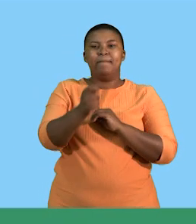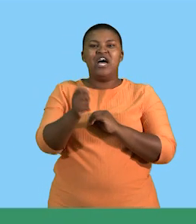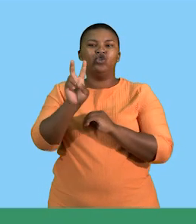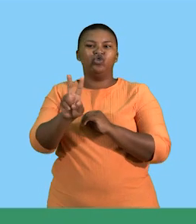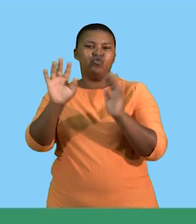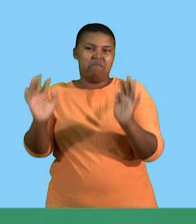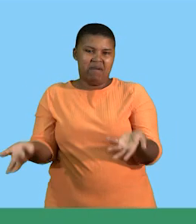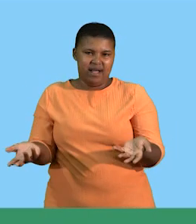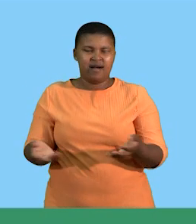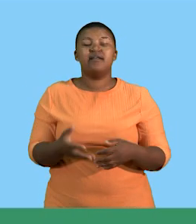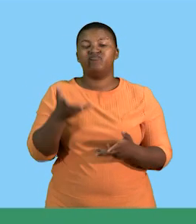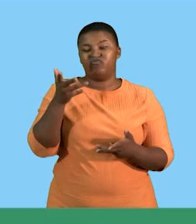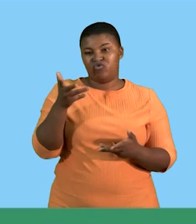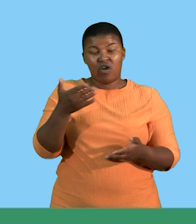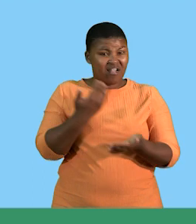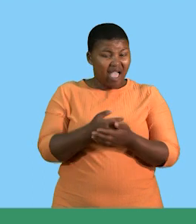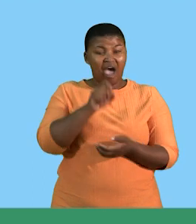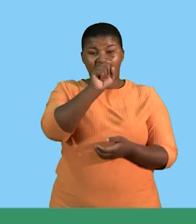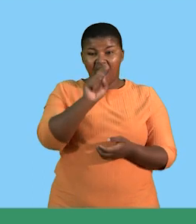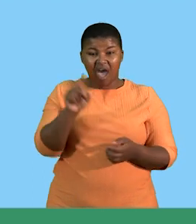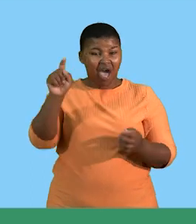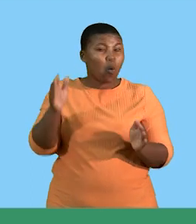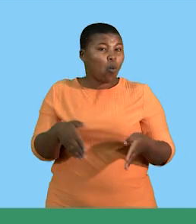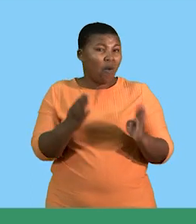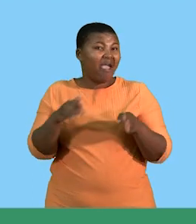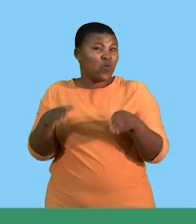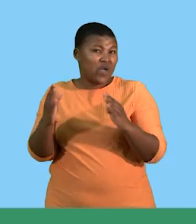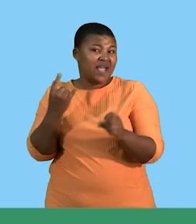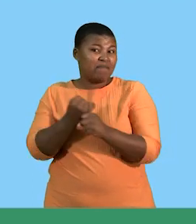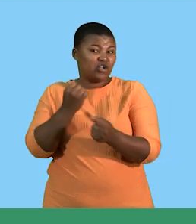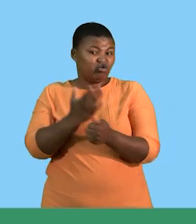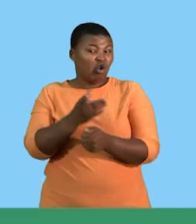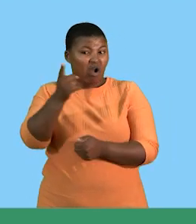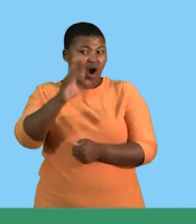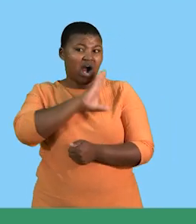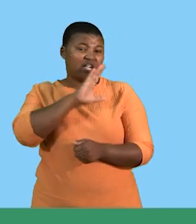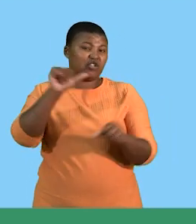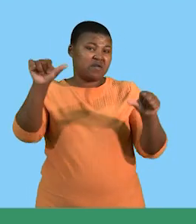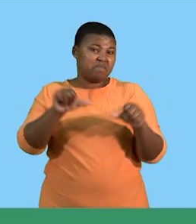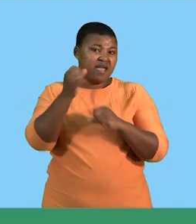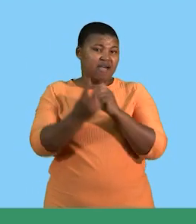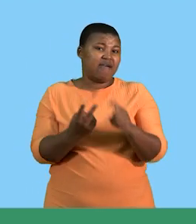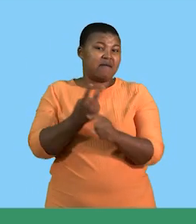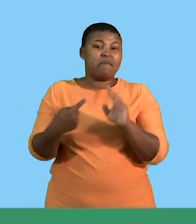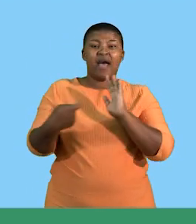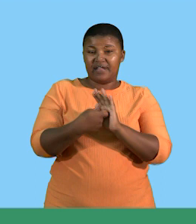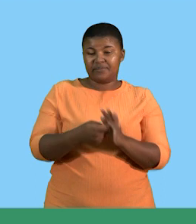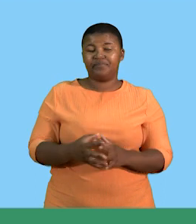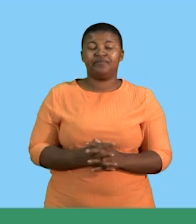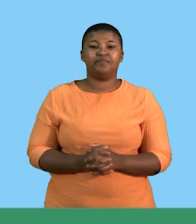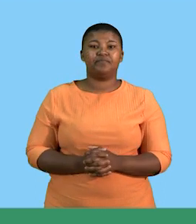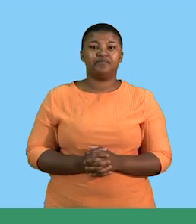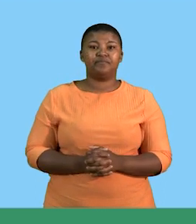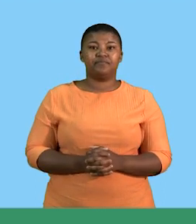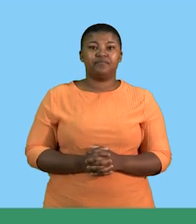get one free. So they can use these techniques to convince consumers to purchase their products.